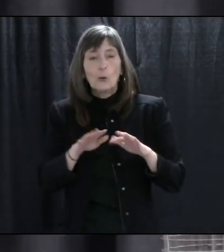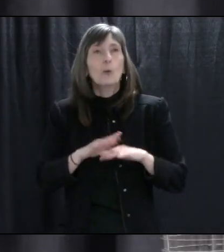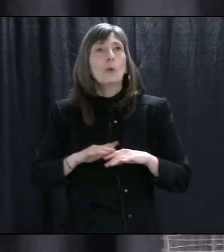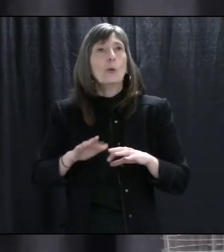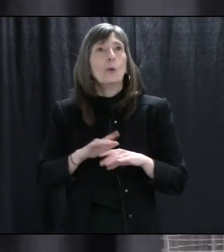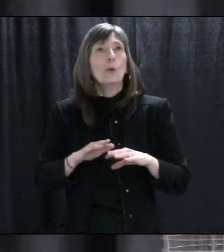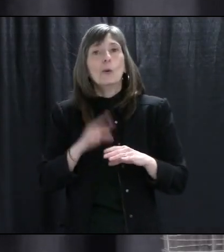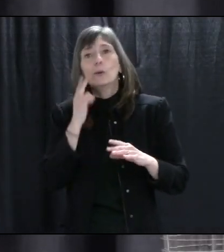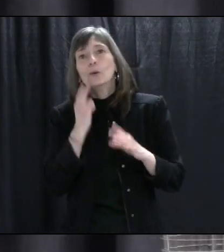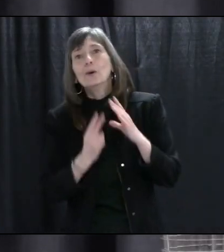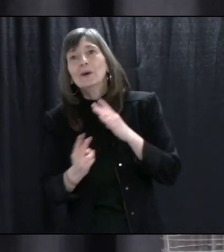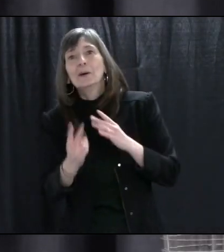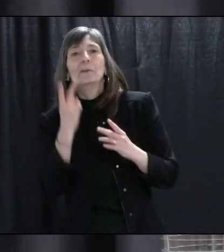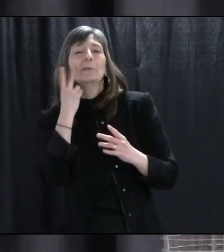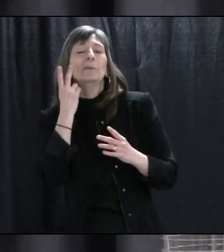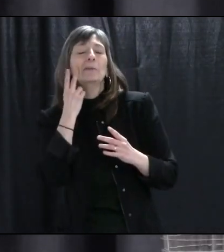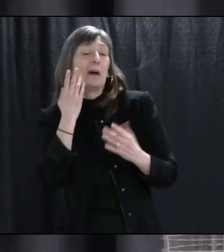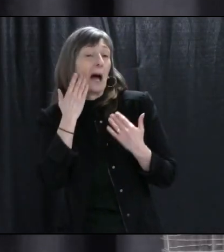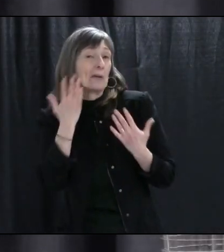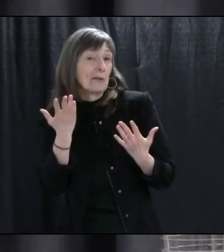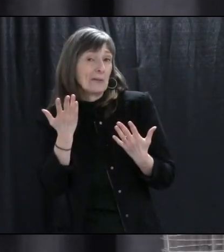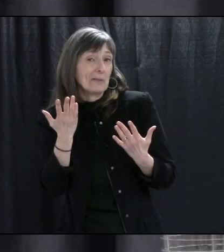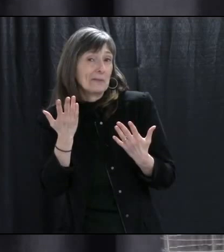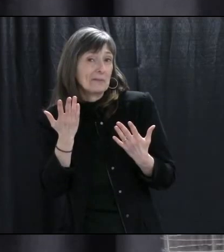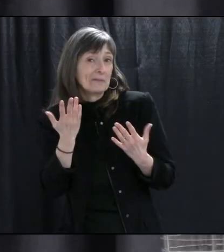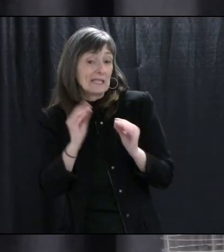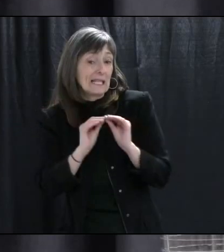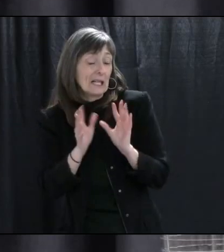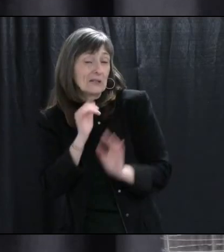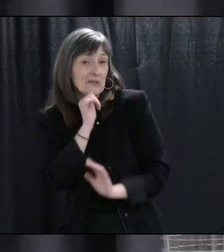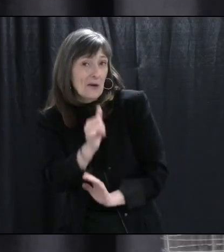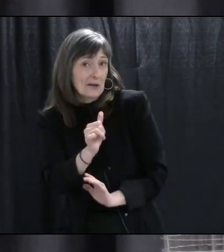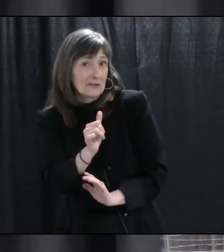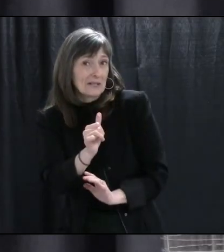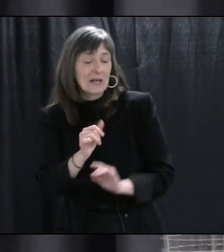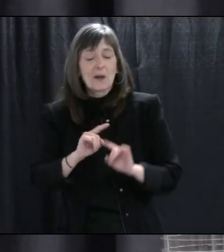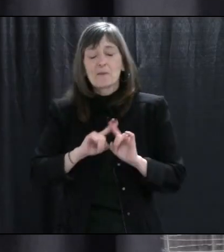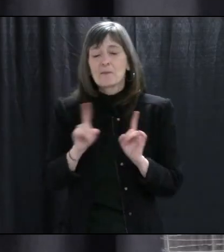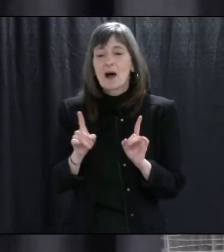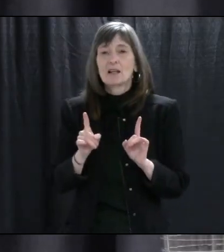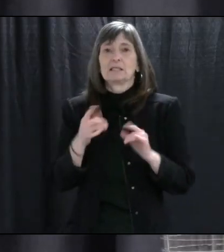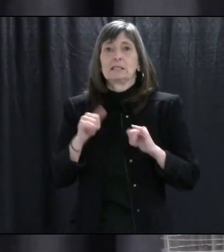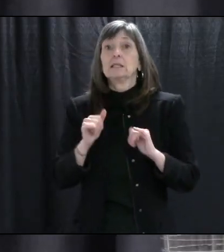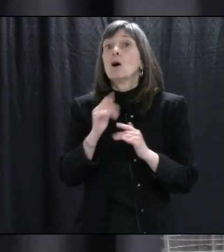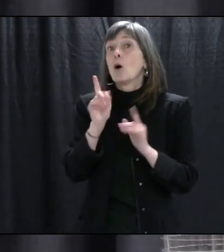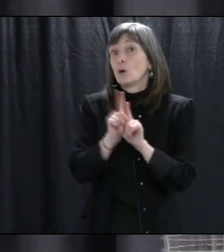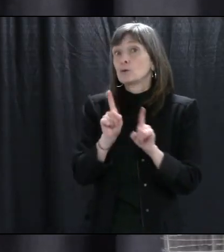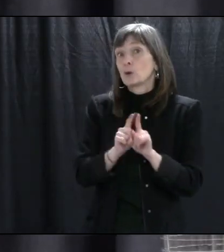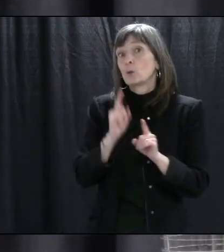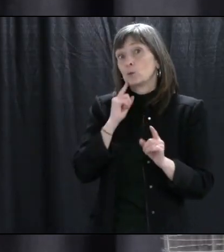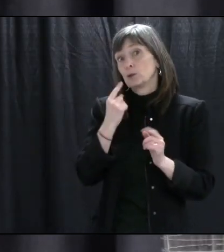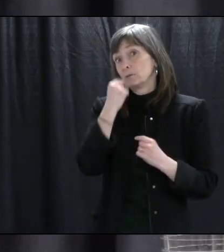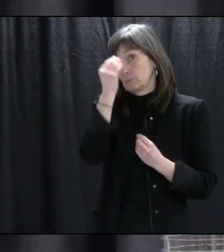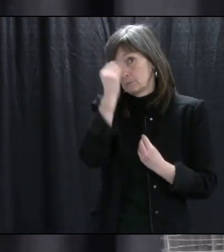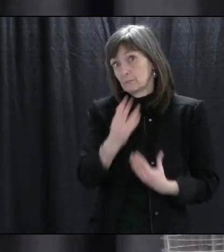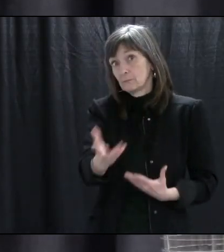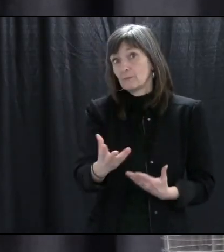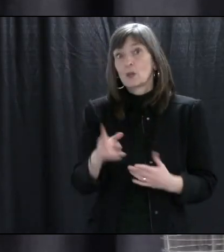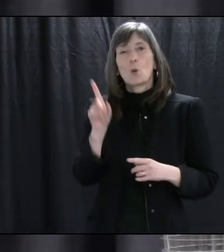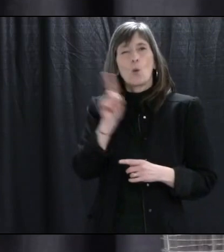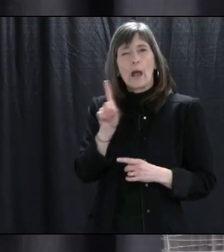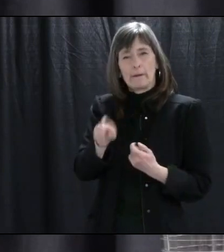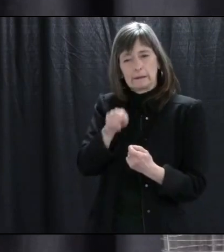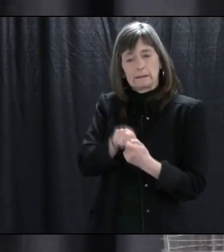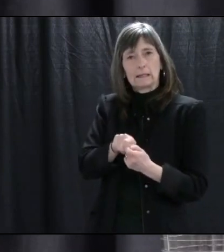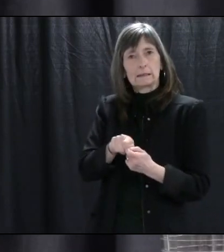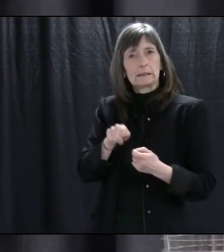we're looking to. But we've also provided some information on locations of cases on the basis now that